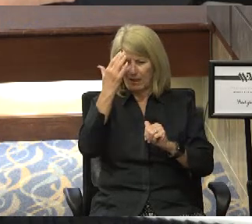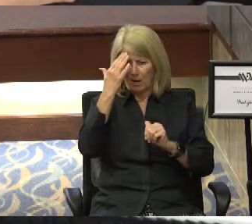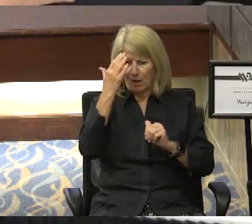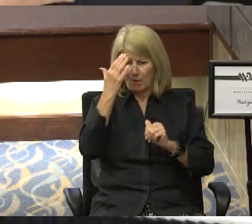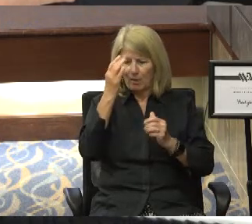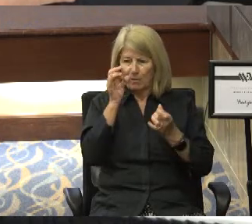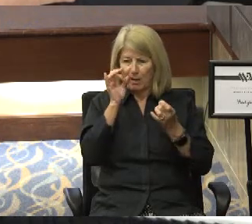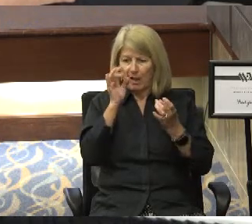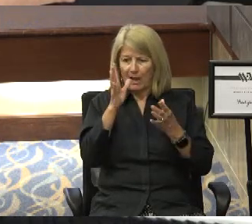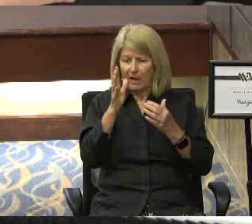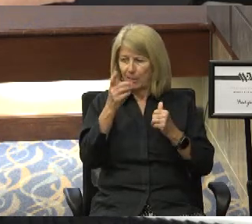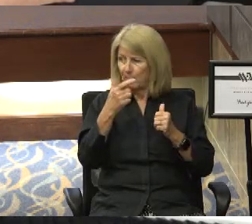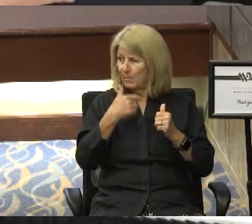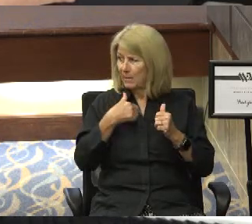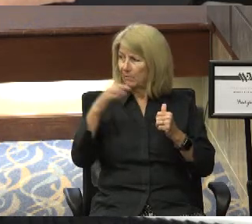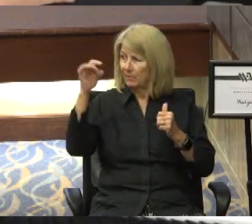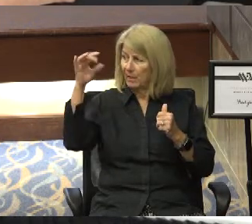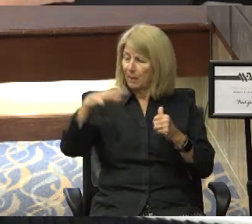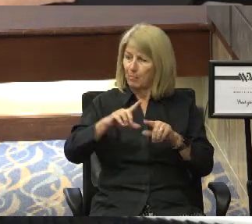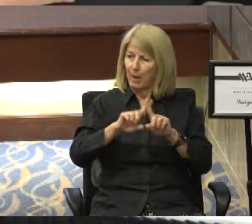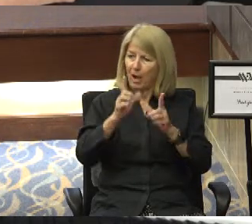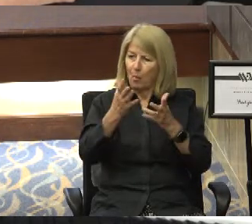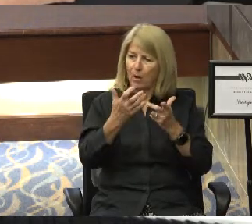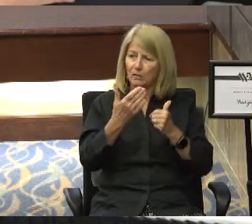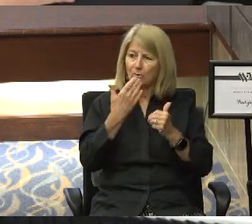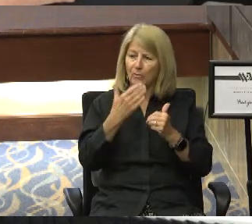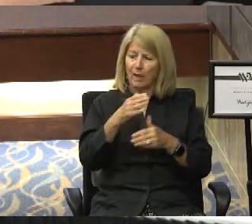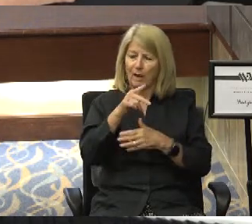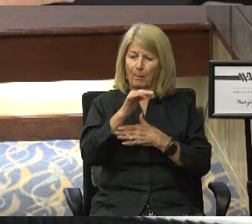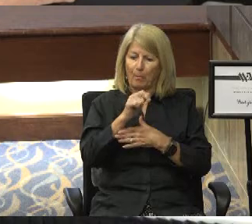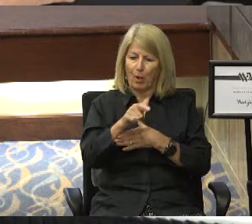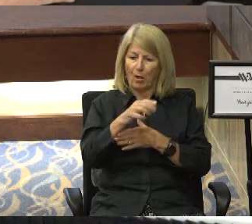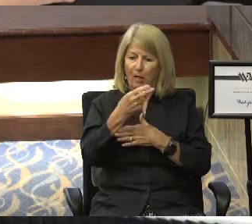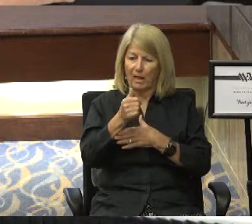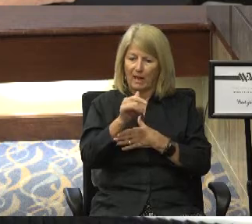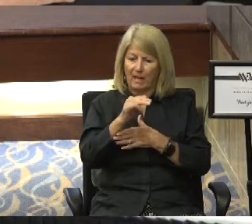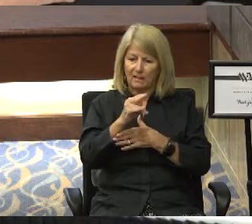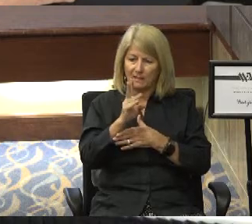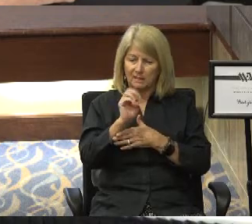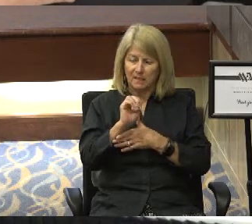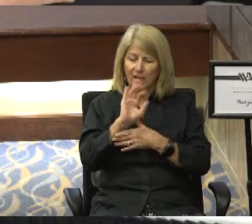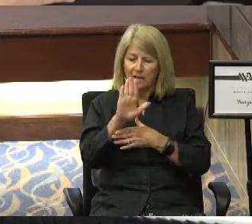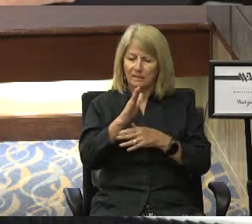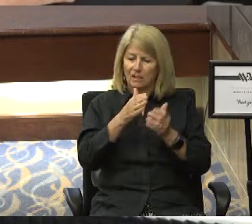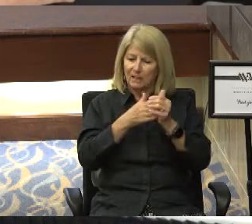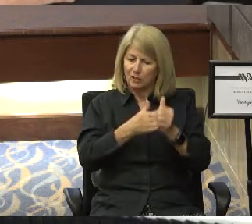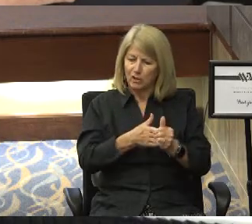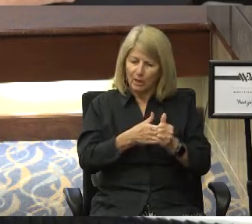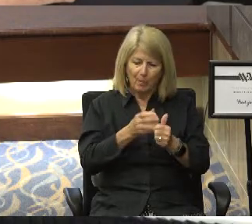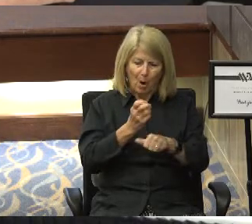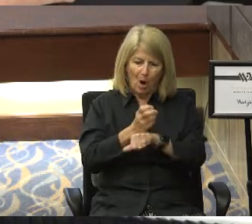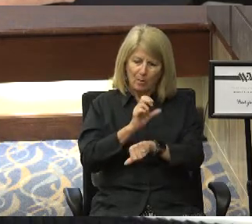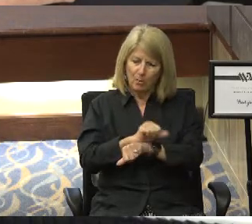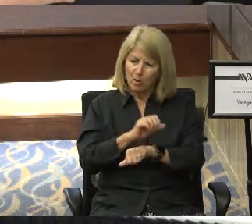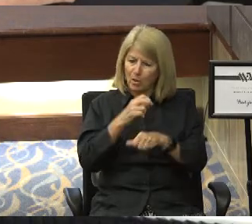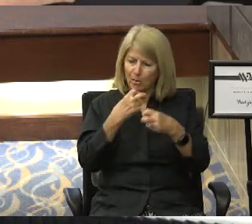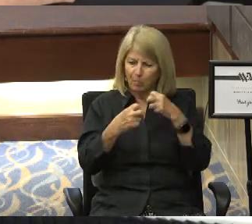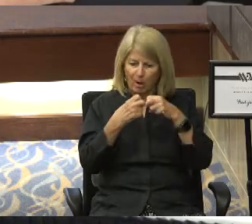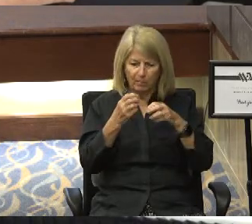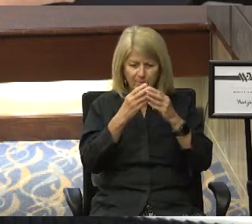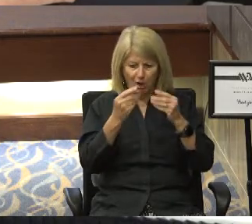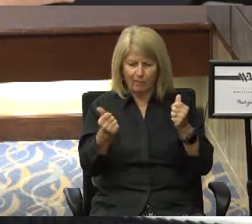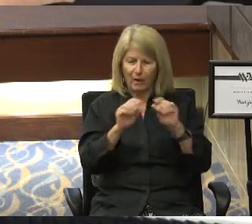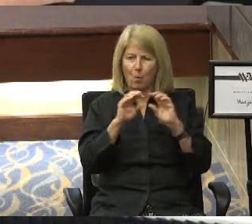on him, I just want to thank Paul Kane. His leadership, hard work, responsiveness, problem solving, organization,